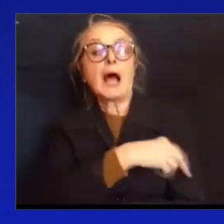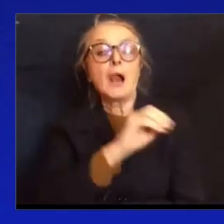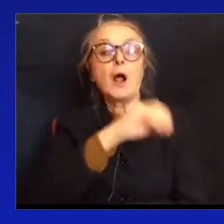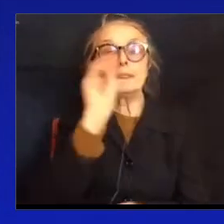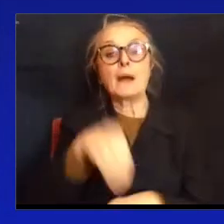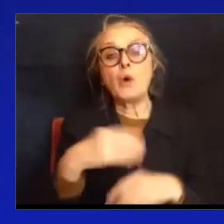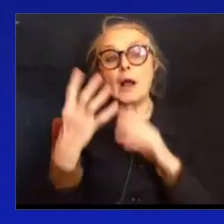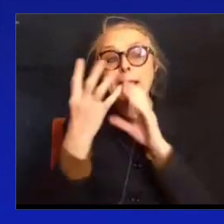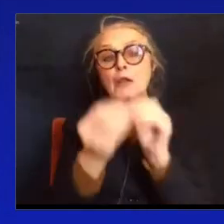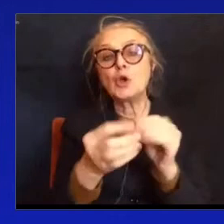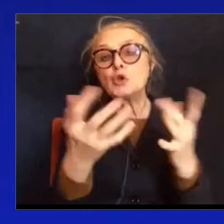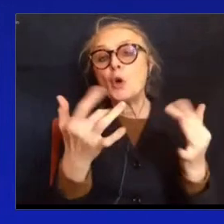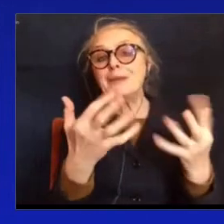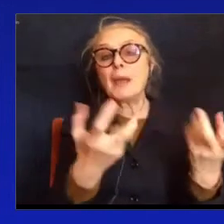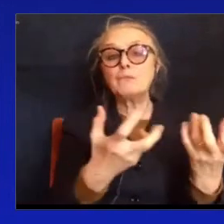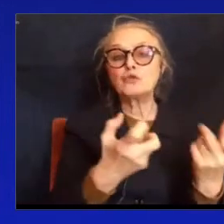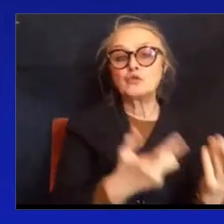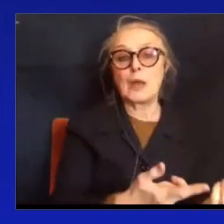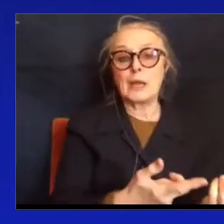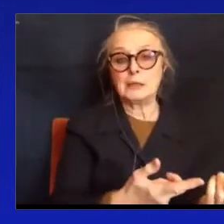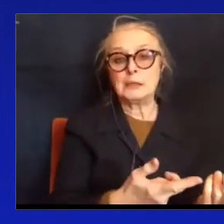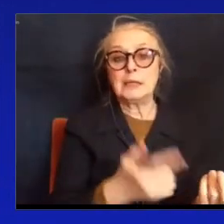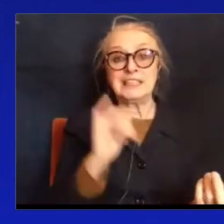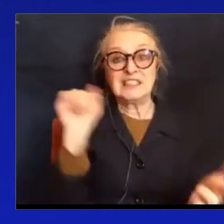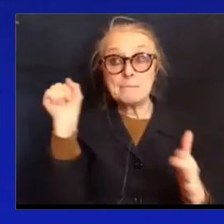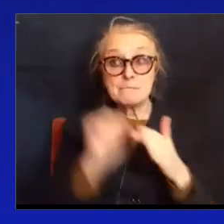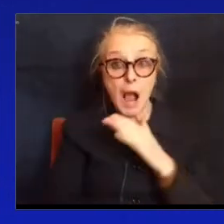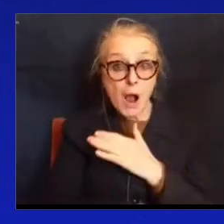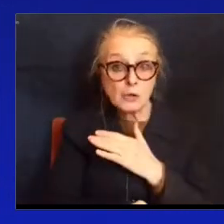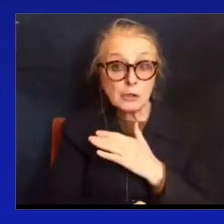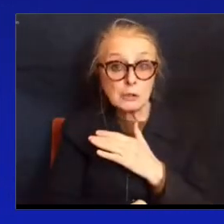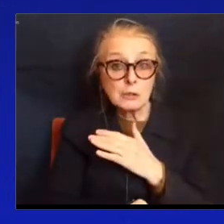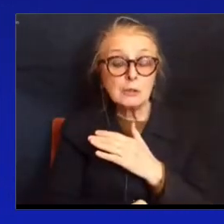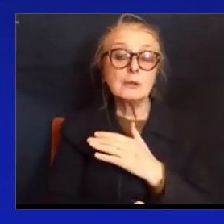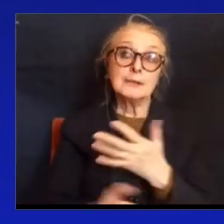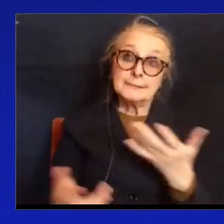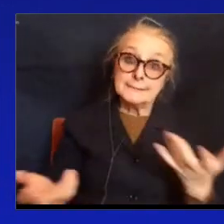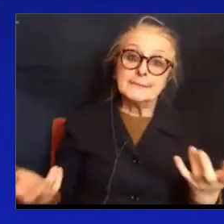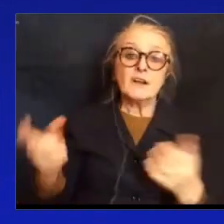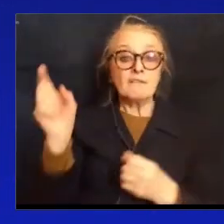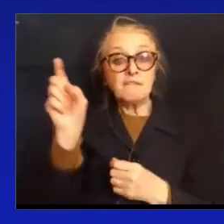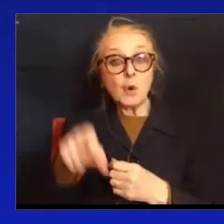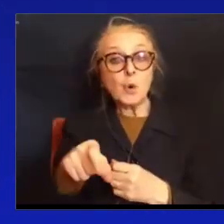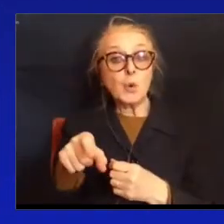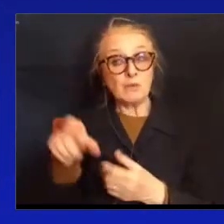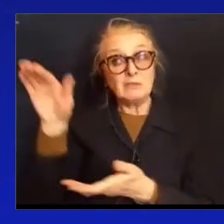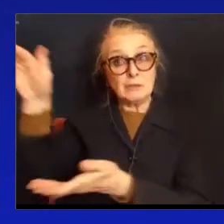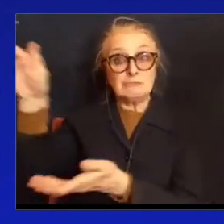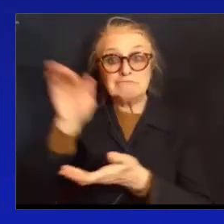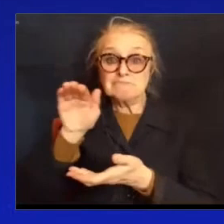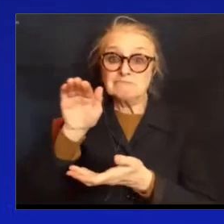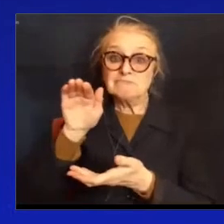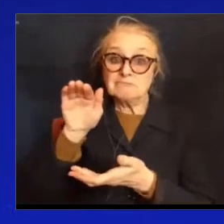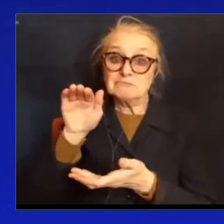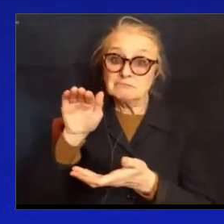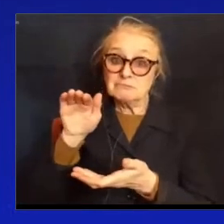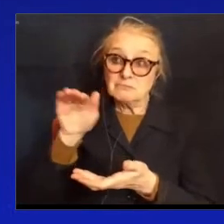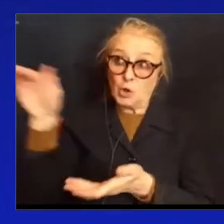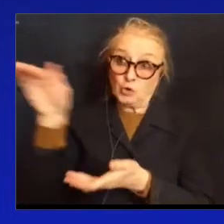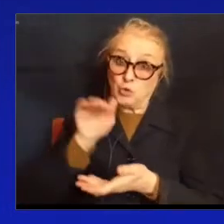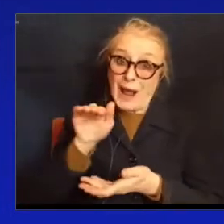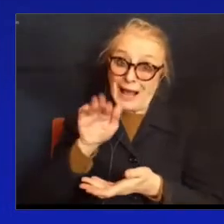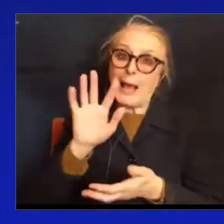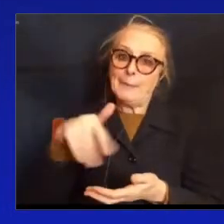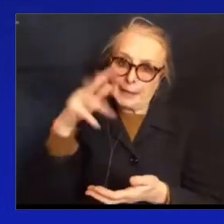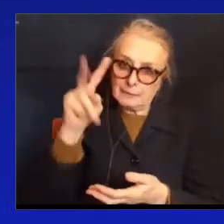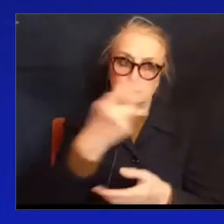get the appropriate vaccine to complete that task. Then we're supposed to go into our retirement homes. We would be out of